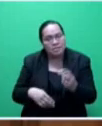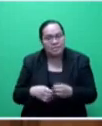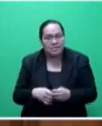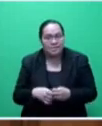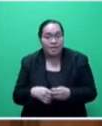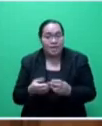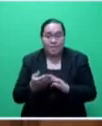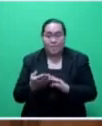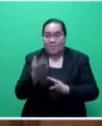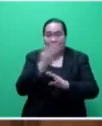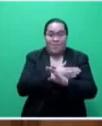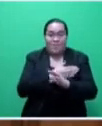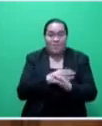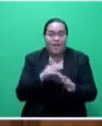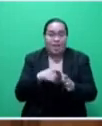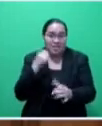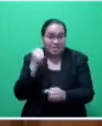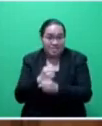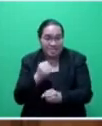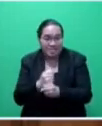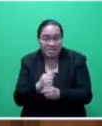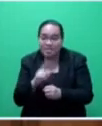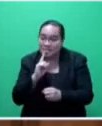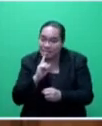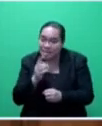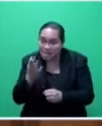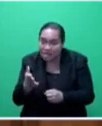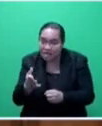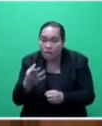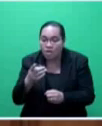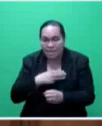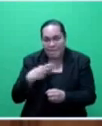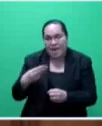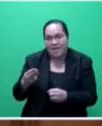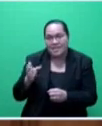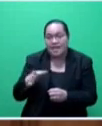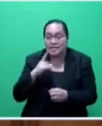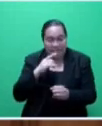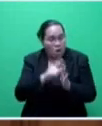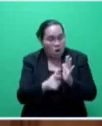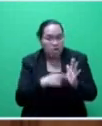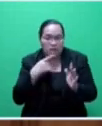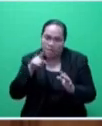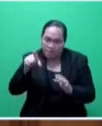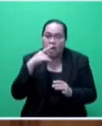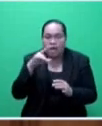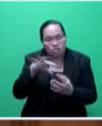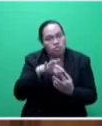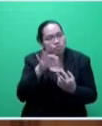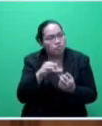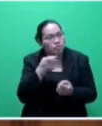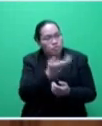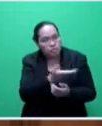previously the Attorney General, the Honourable Attorney General has, as the relevant minister, was required by the law to appoint the Dean of the USP